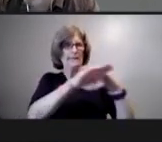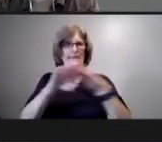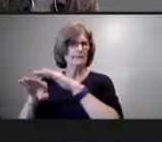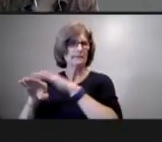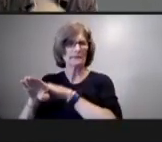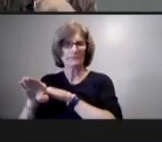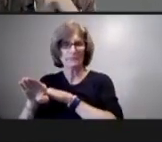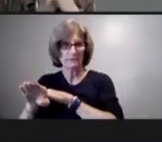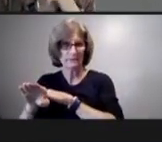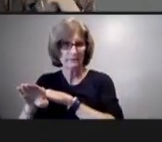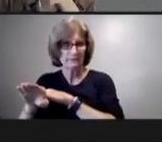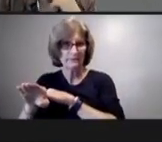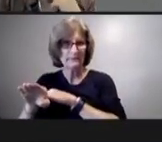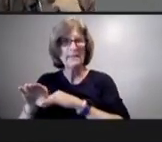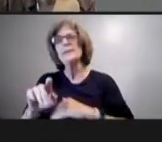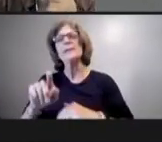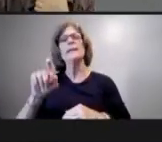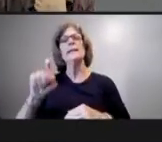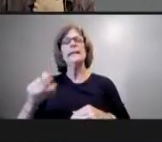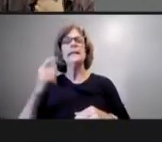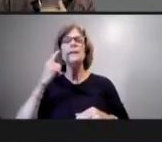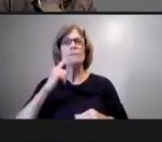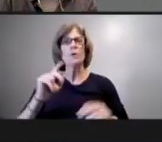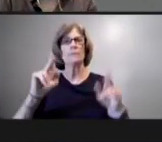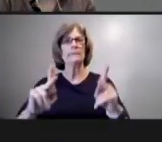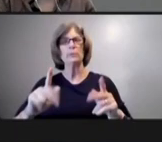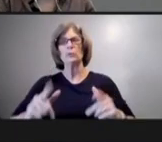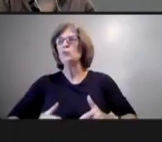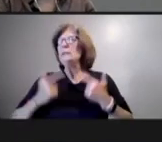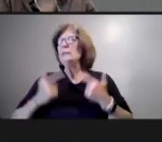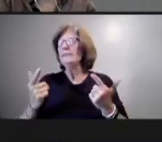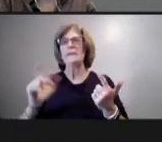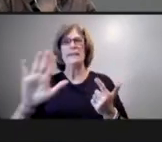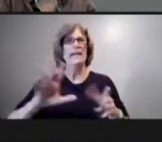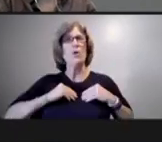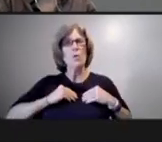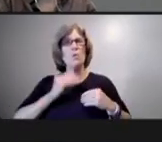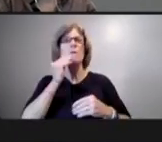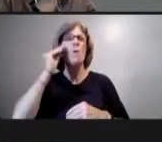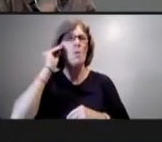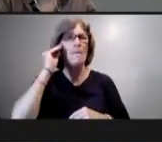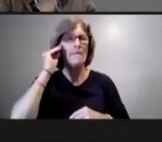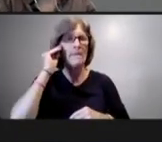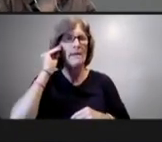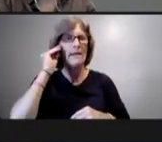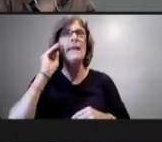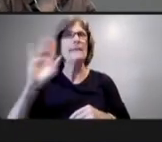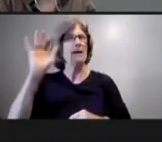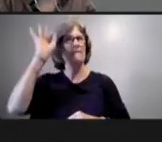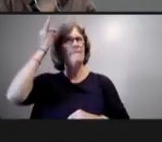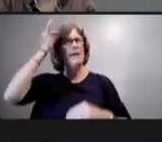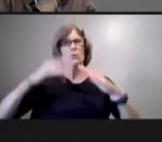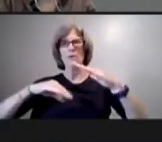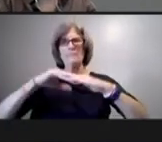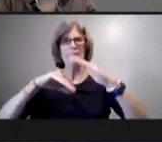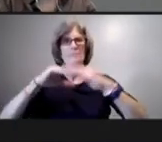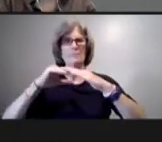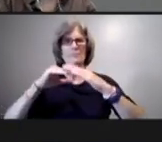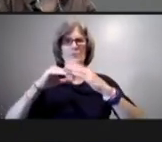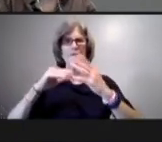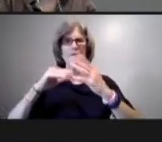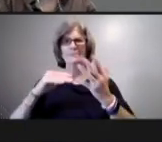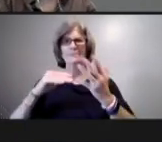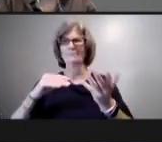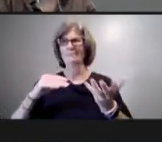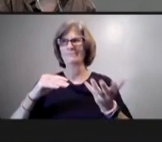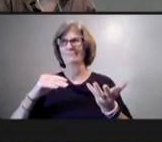city is so extremely large and overwhelming that the federal minimums are having us barely getting by with having